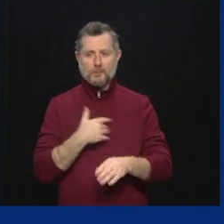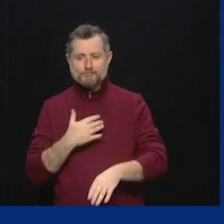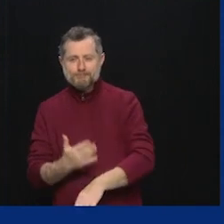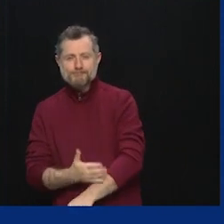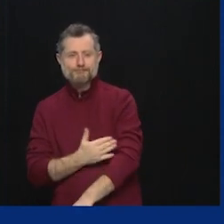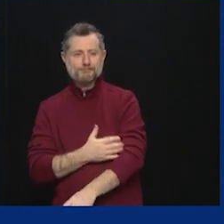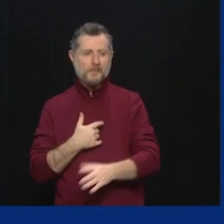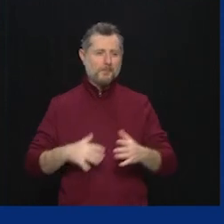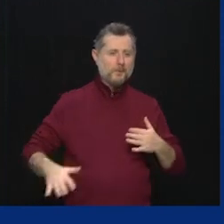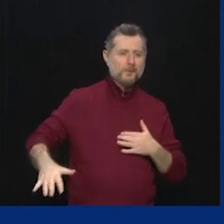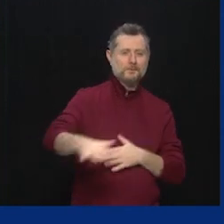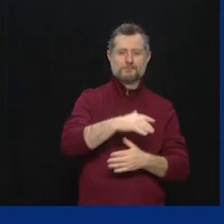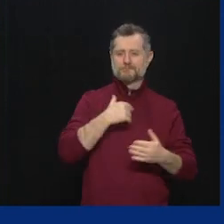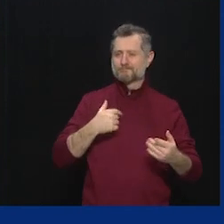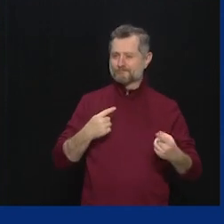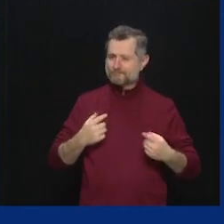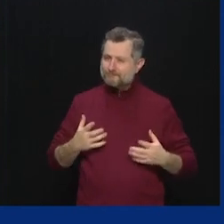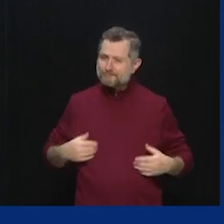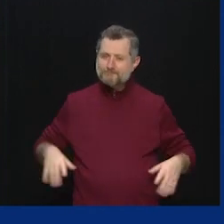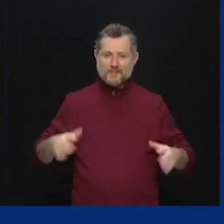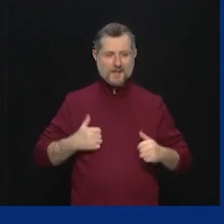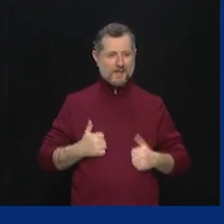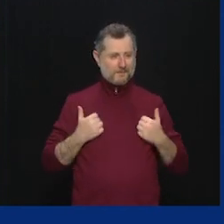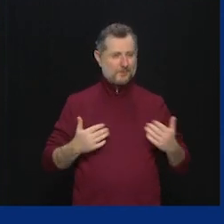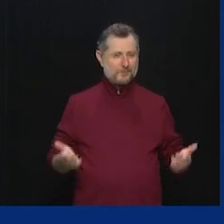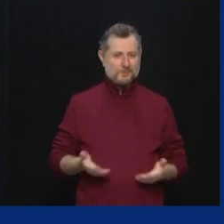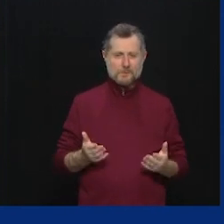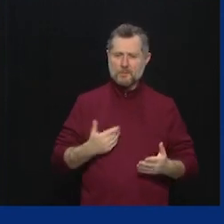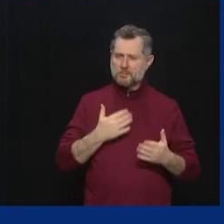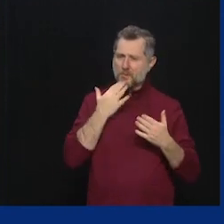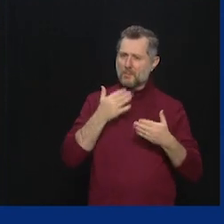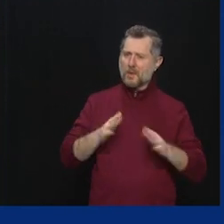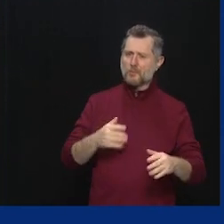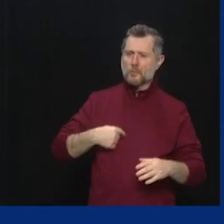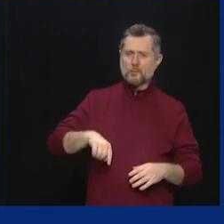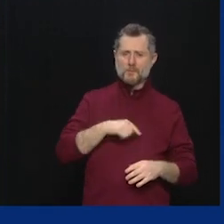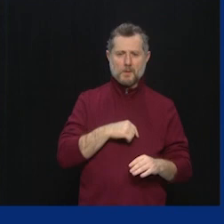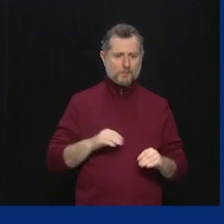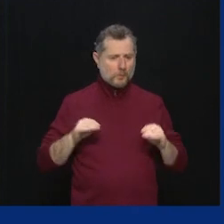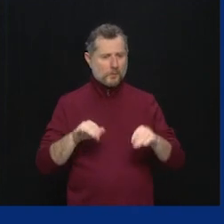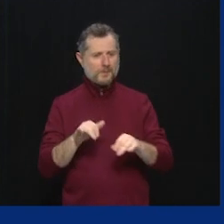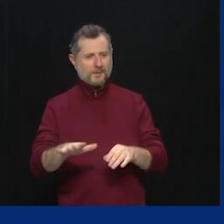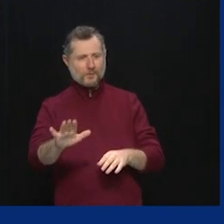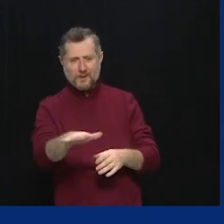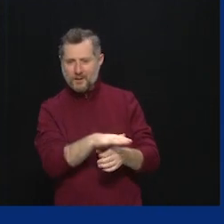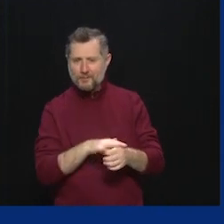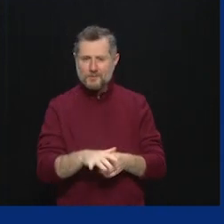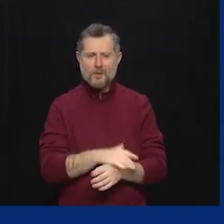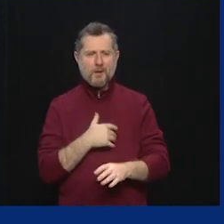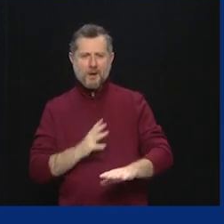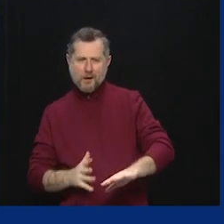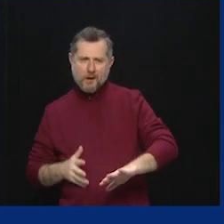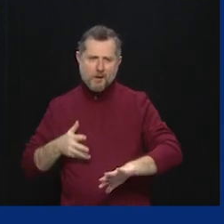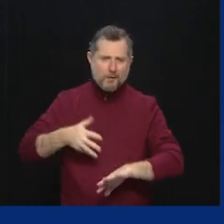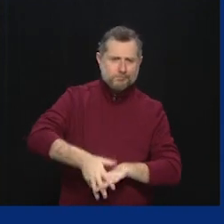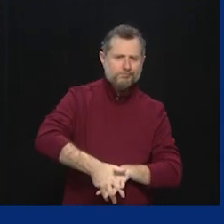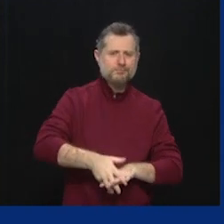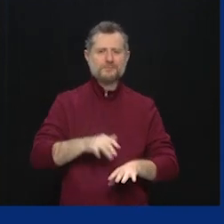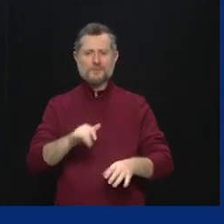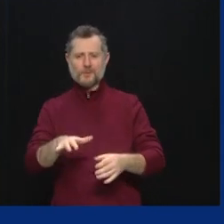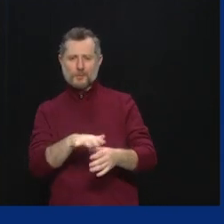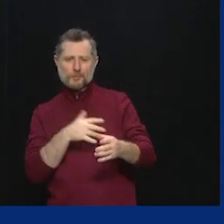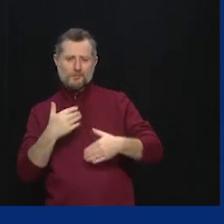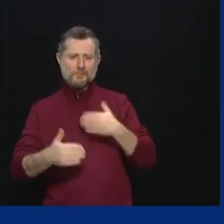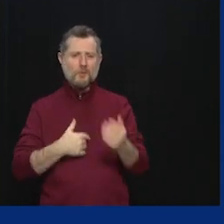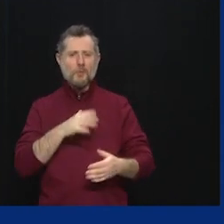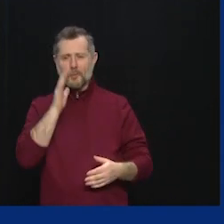live. Thank you for letting us into your neighborhood and being a part of your neighborhood. We'll be great neighbors. To our friends at UBS,